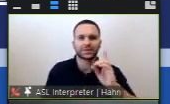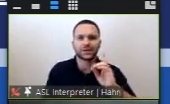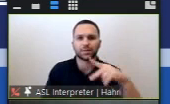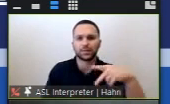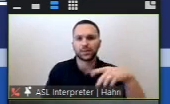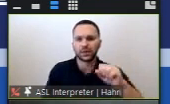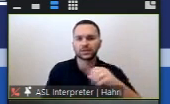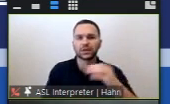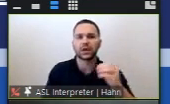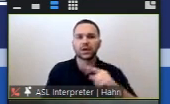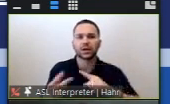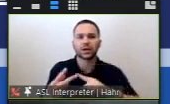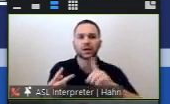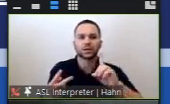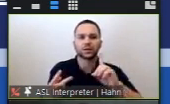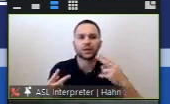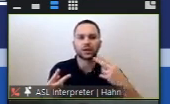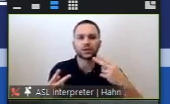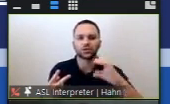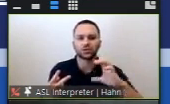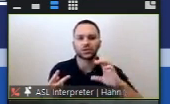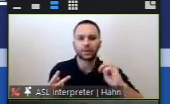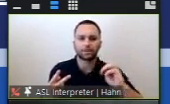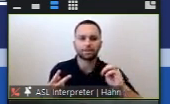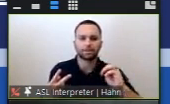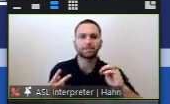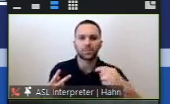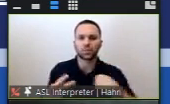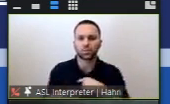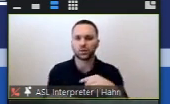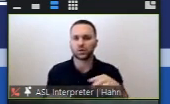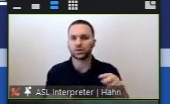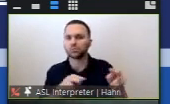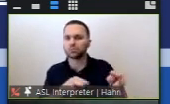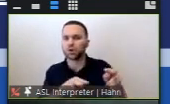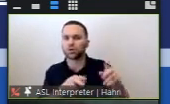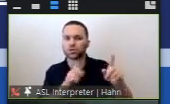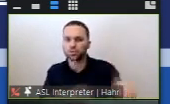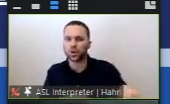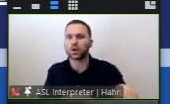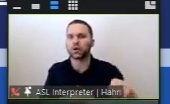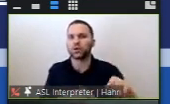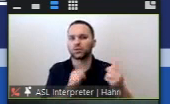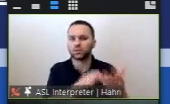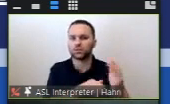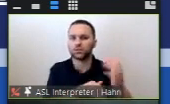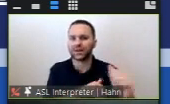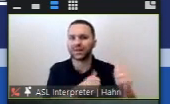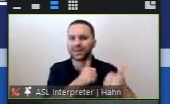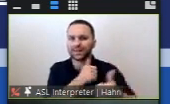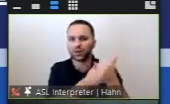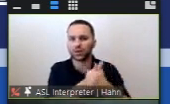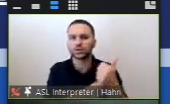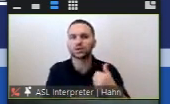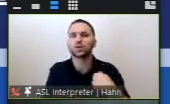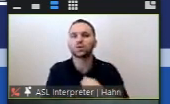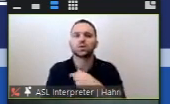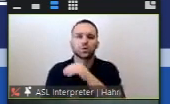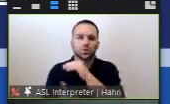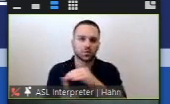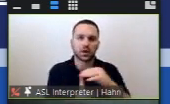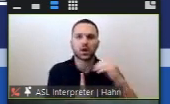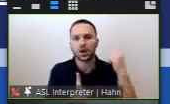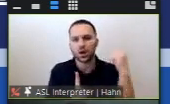DHSCM to monitor and respond to any of these types of threats. And the other thing, we want to remind all Coloradans to contact their local